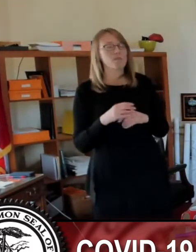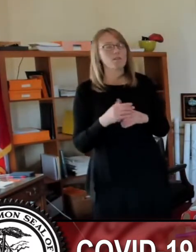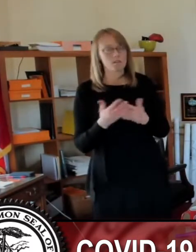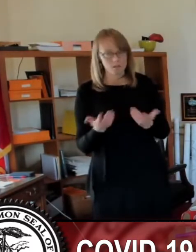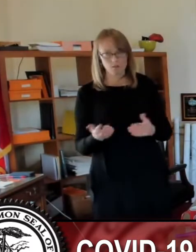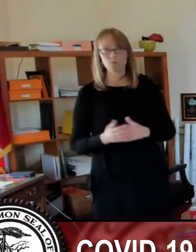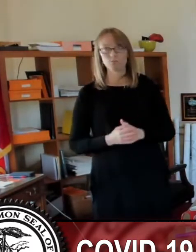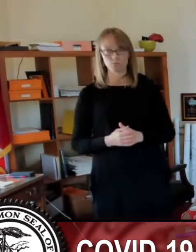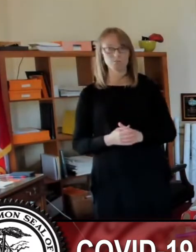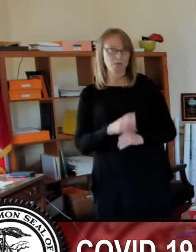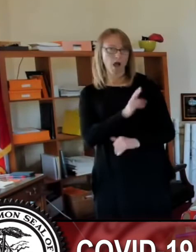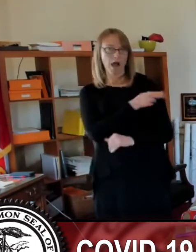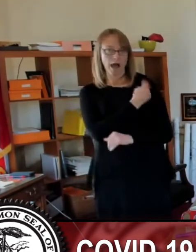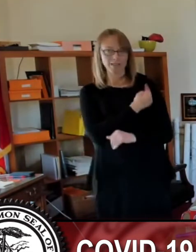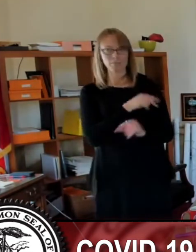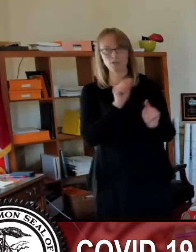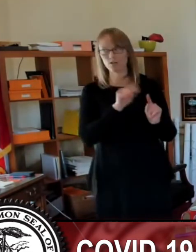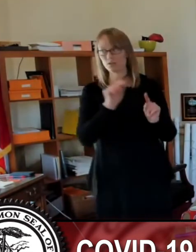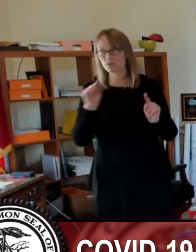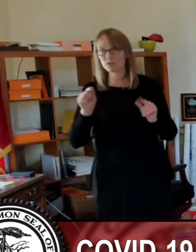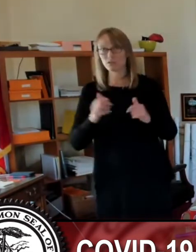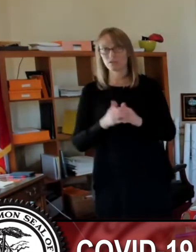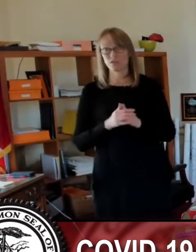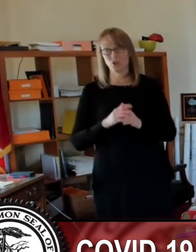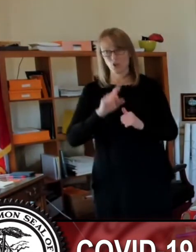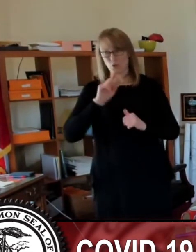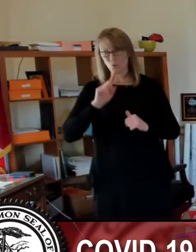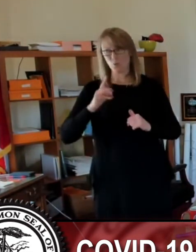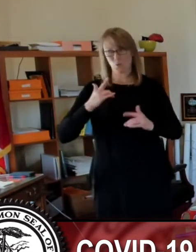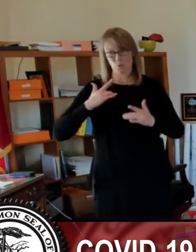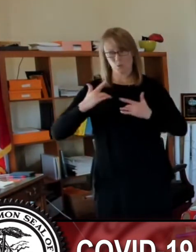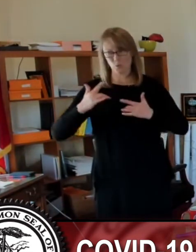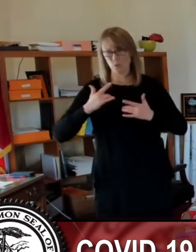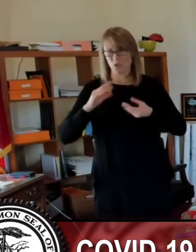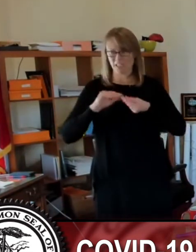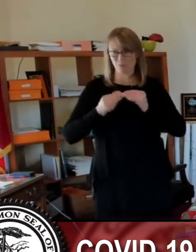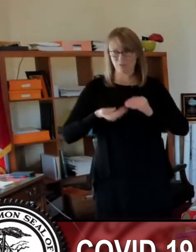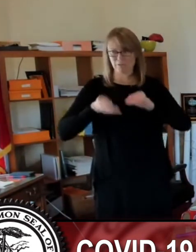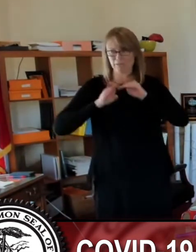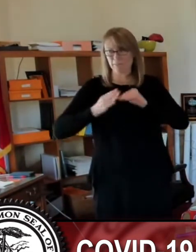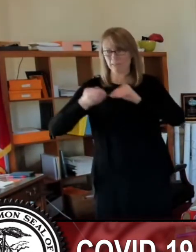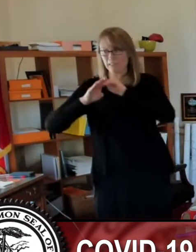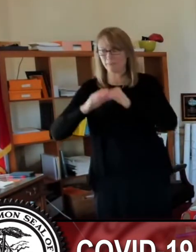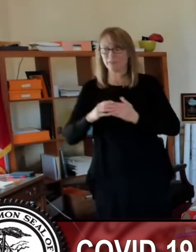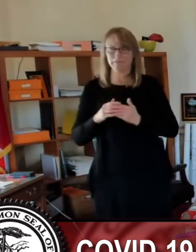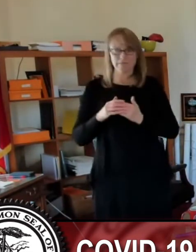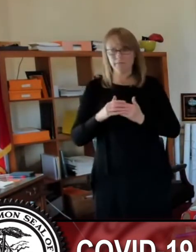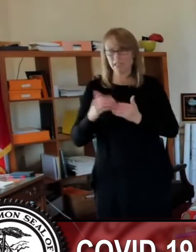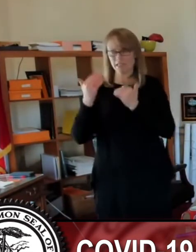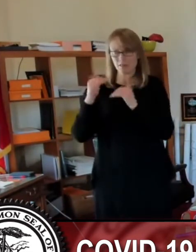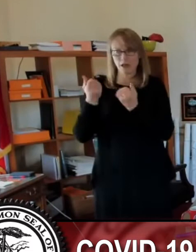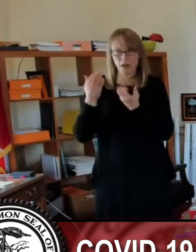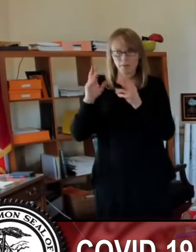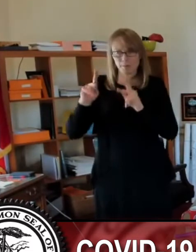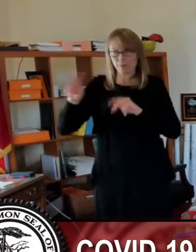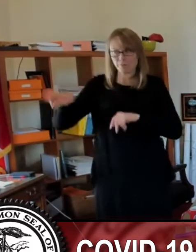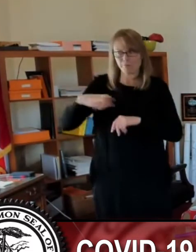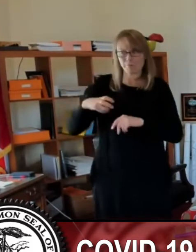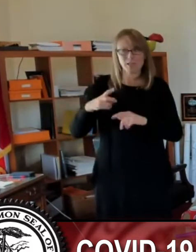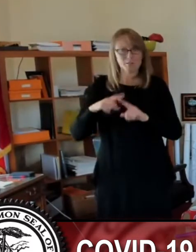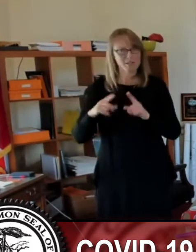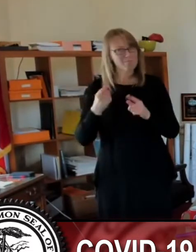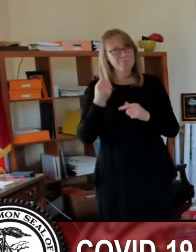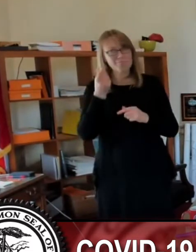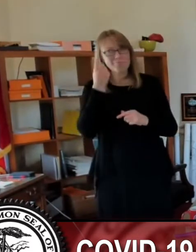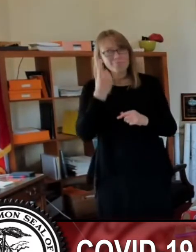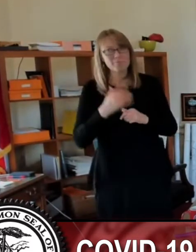that, and they're limiting transfers, and but people still get sick. People still have heart attacks. They have strokes.